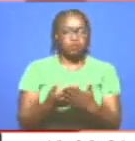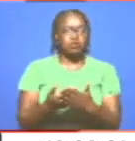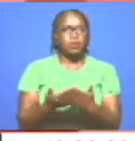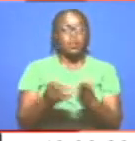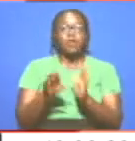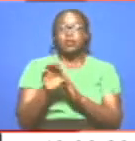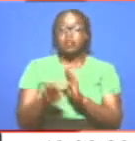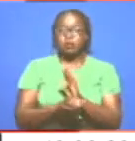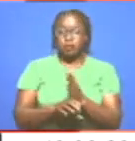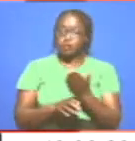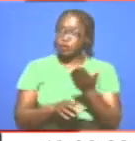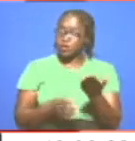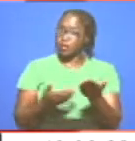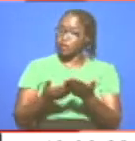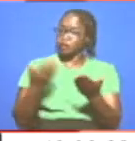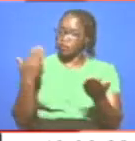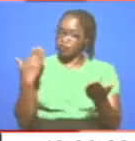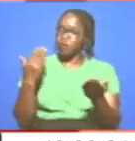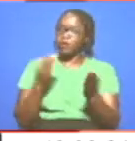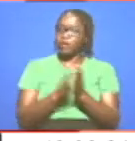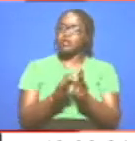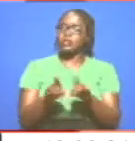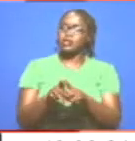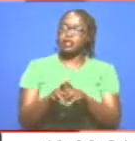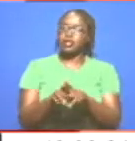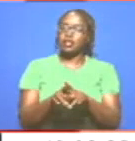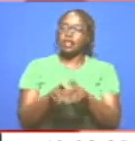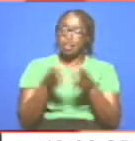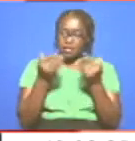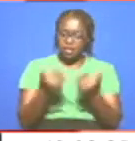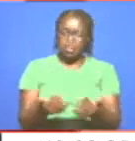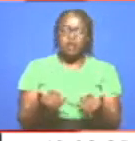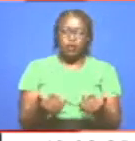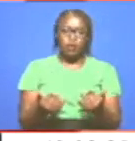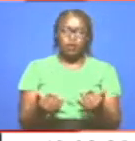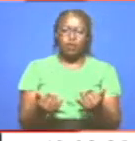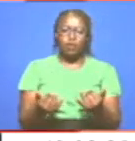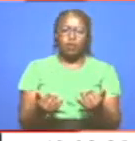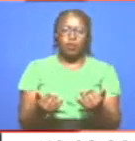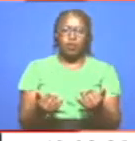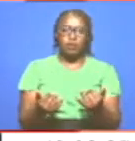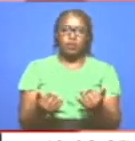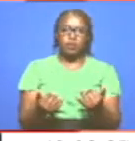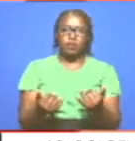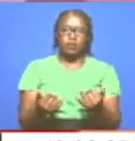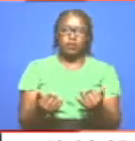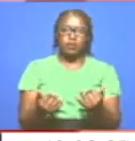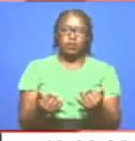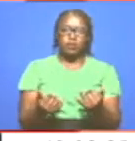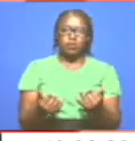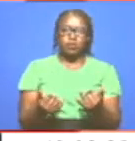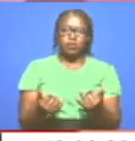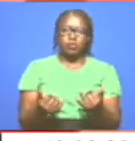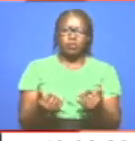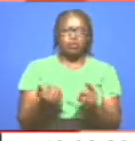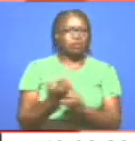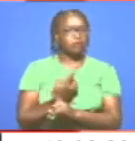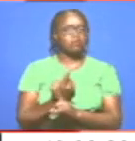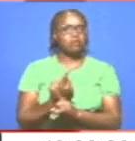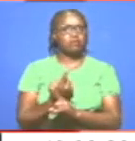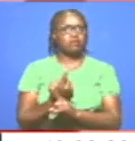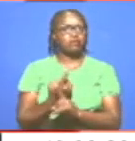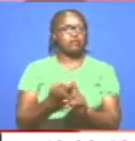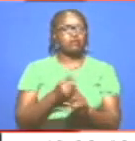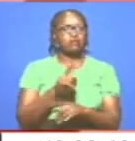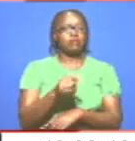which was there, and which was there before and which is there now, it's quite different from each other.